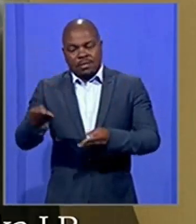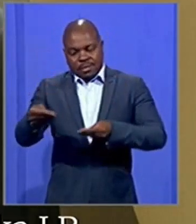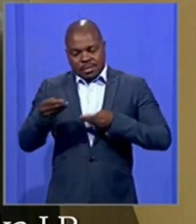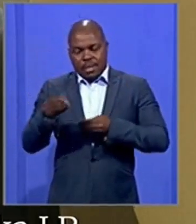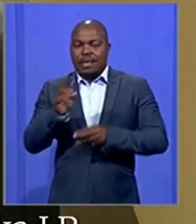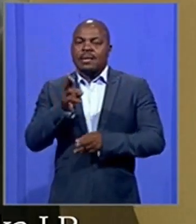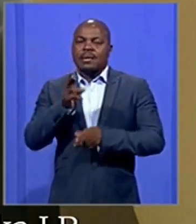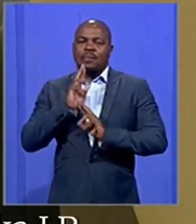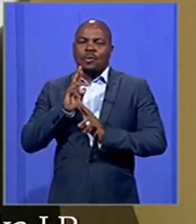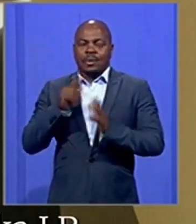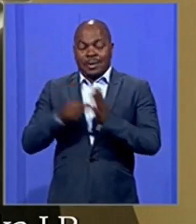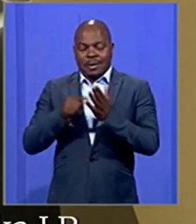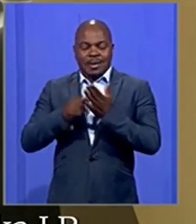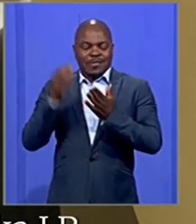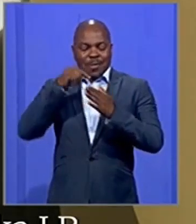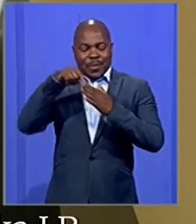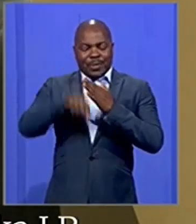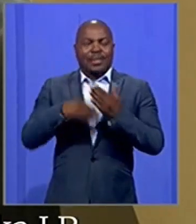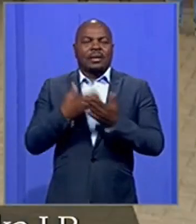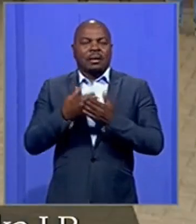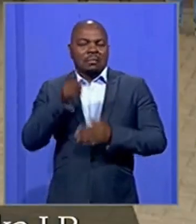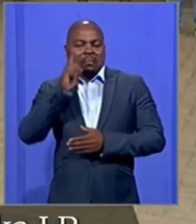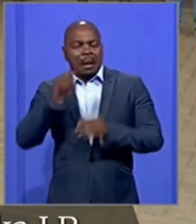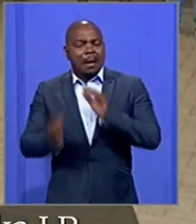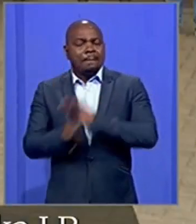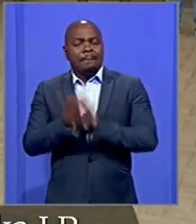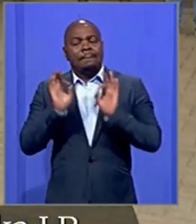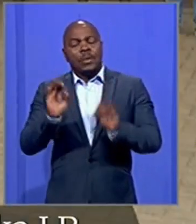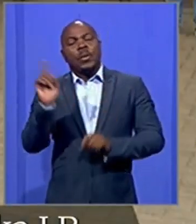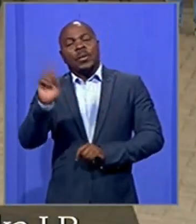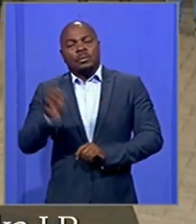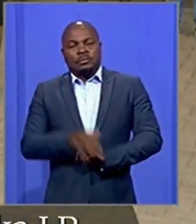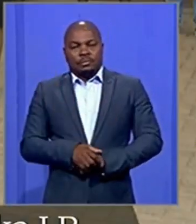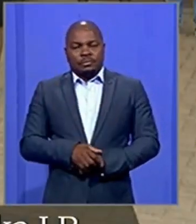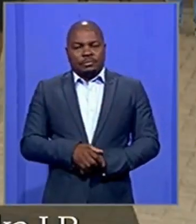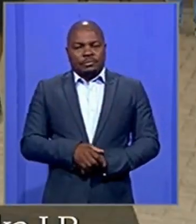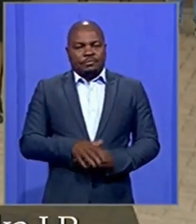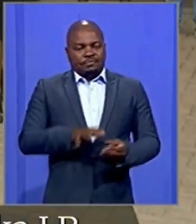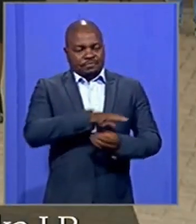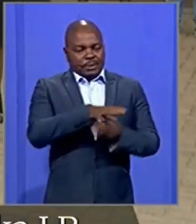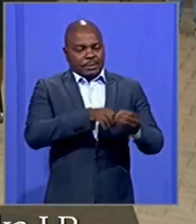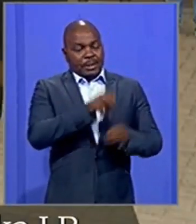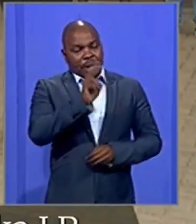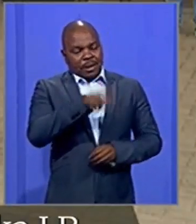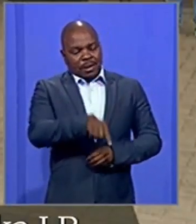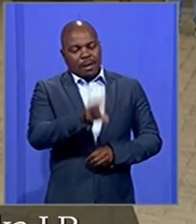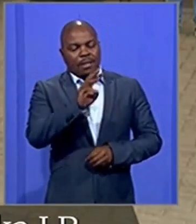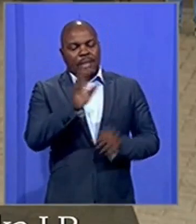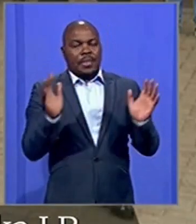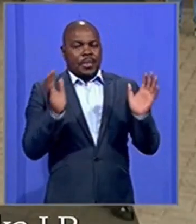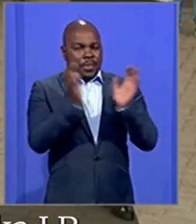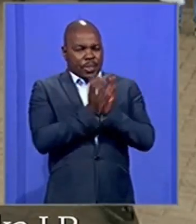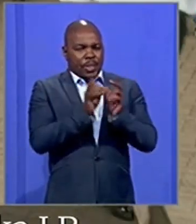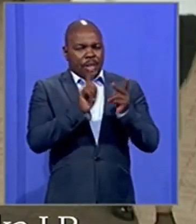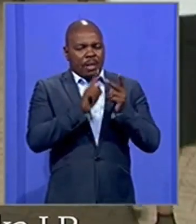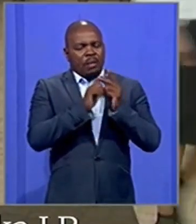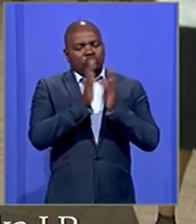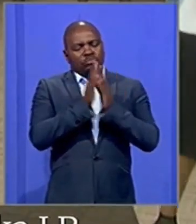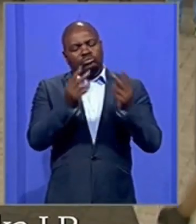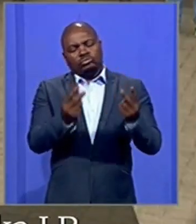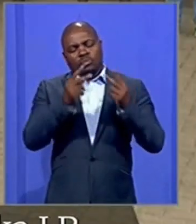the detailed information in terms of what happened. Ba malapa ba tlo swara kopano gape mo kalabone go tlo dira tirelo ya